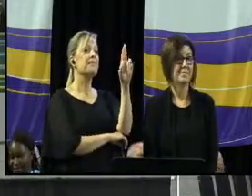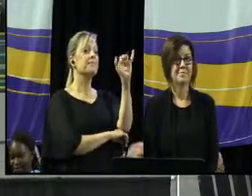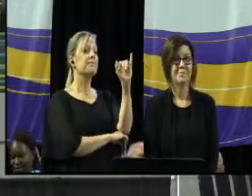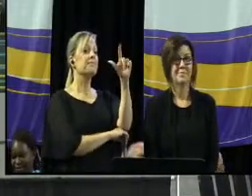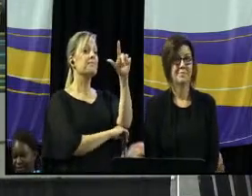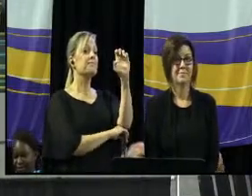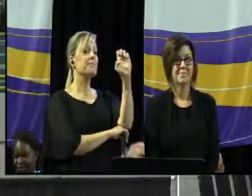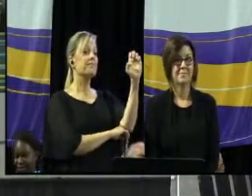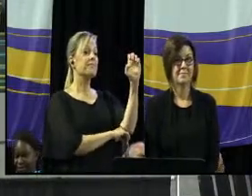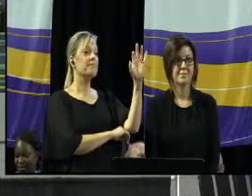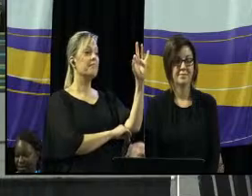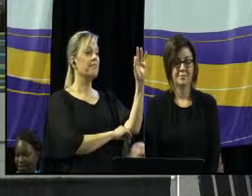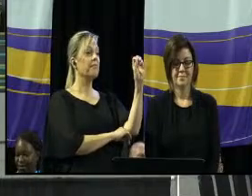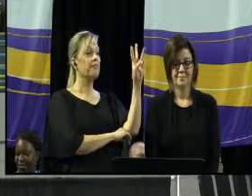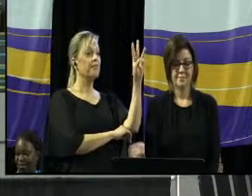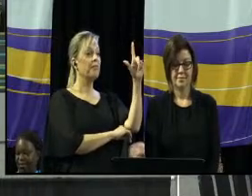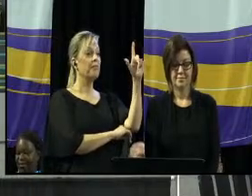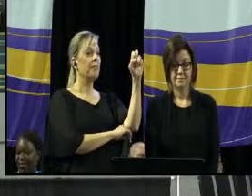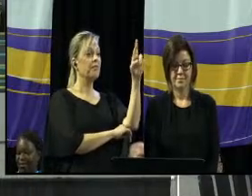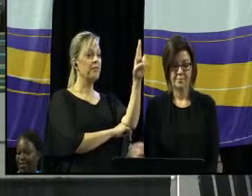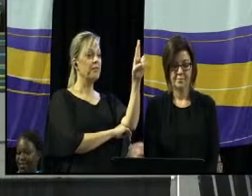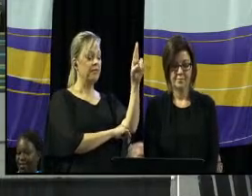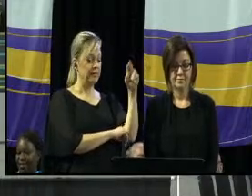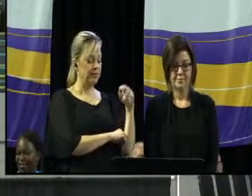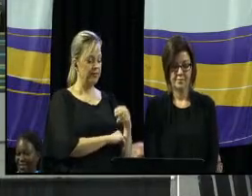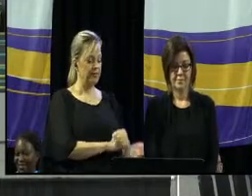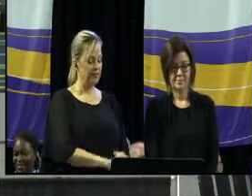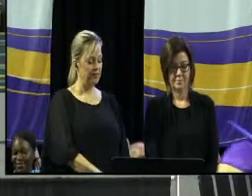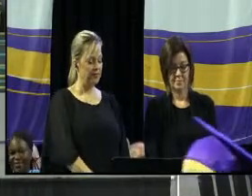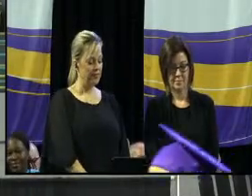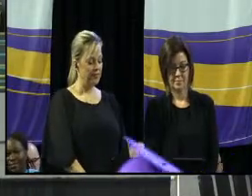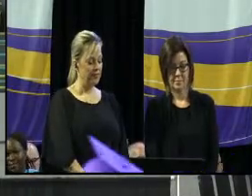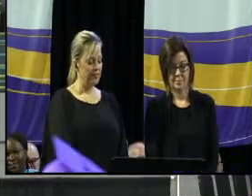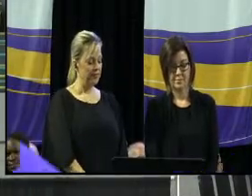Riley Michelle Fowler.